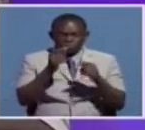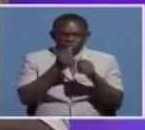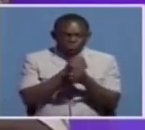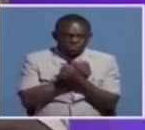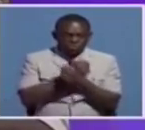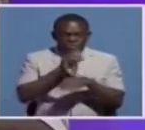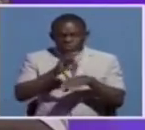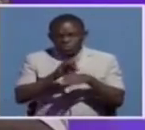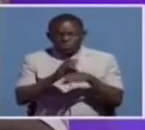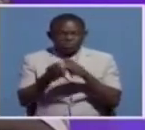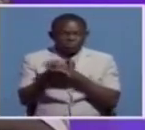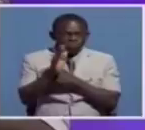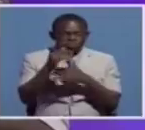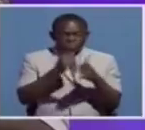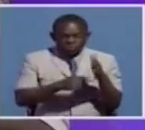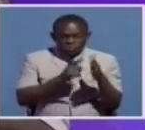So she's replying